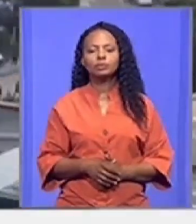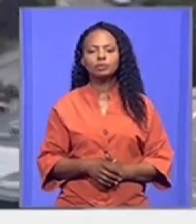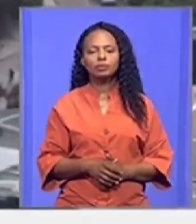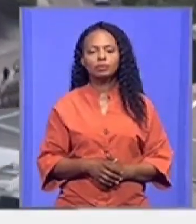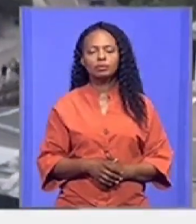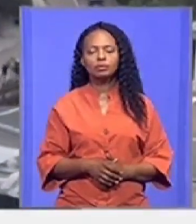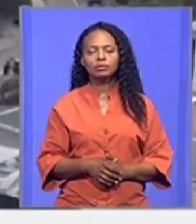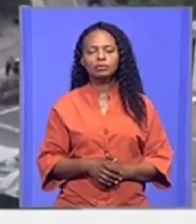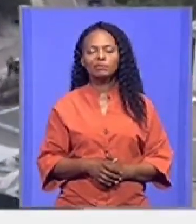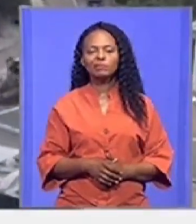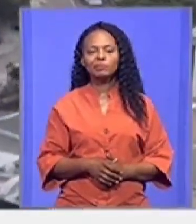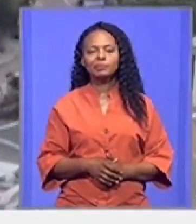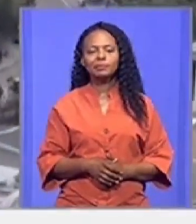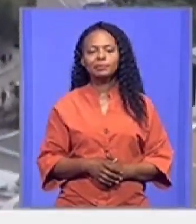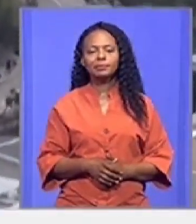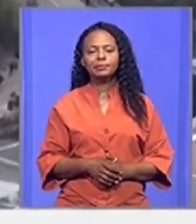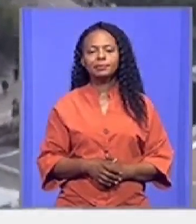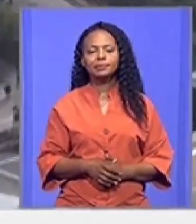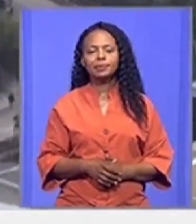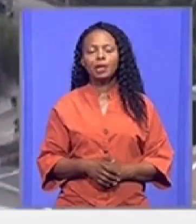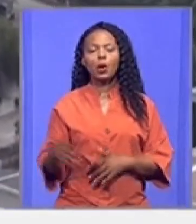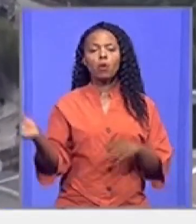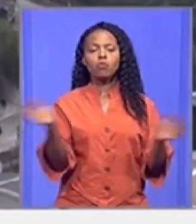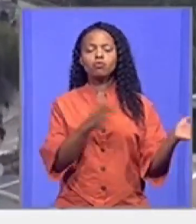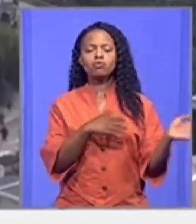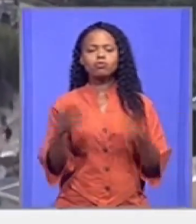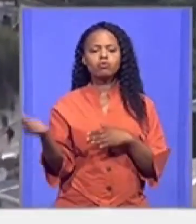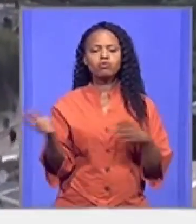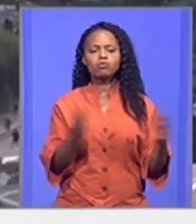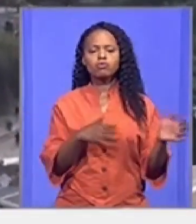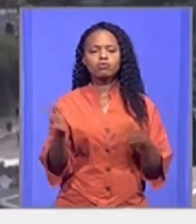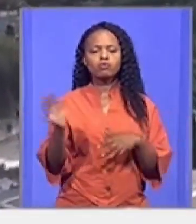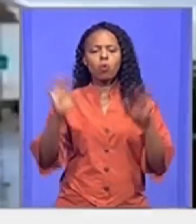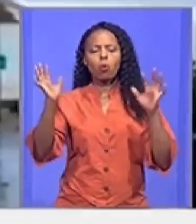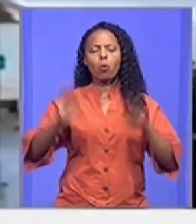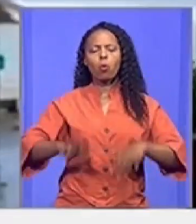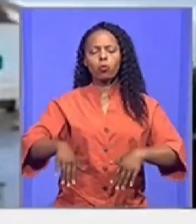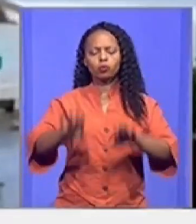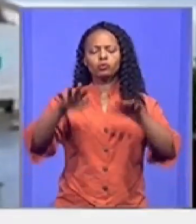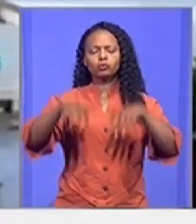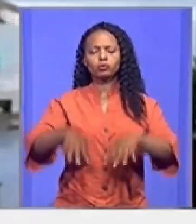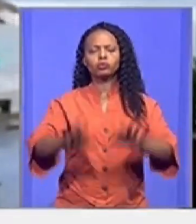Ho tlalehilwe maqhubu a matla ho tswa bophirima ho ya lebopong le ka botjhabela la